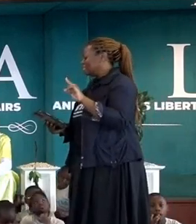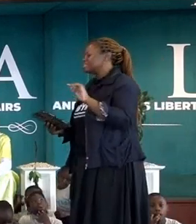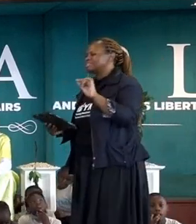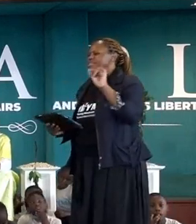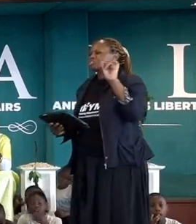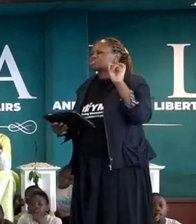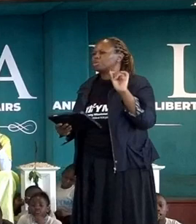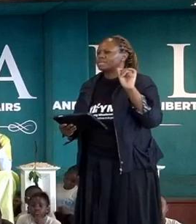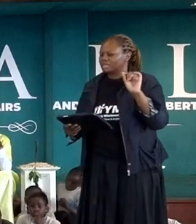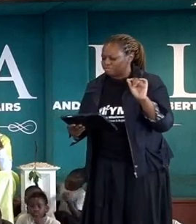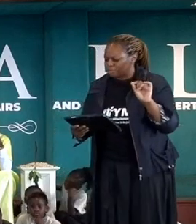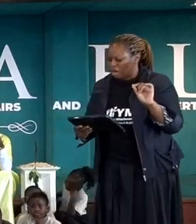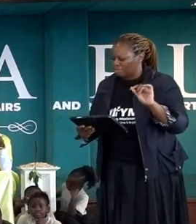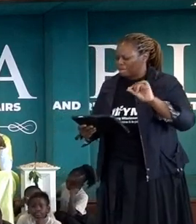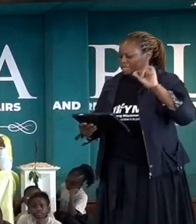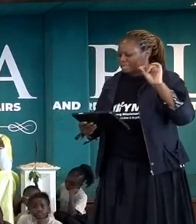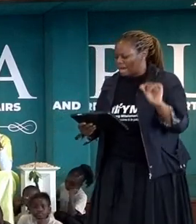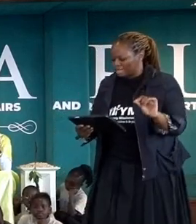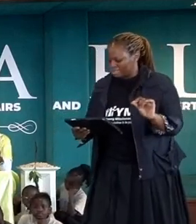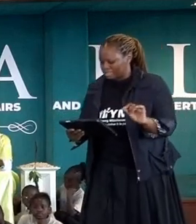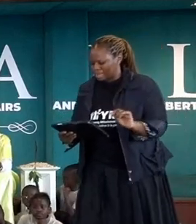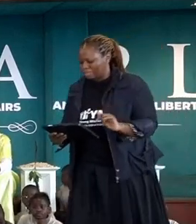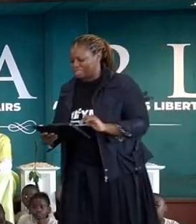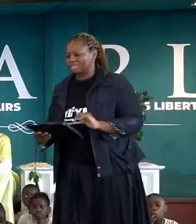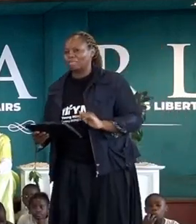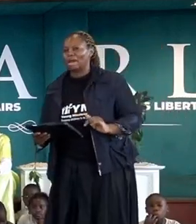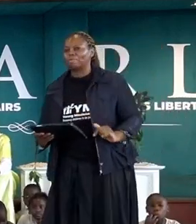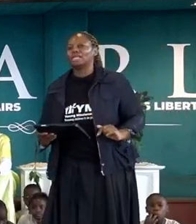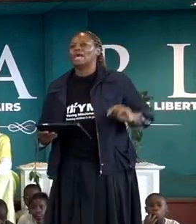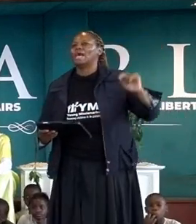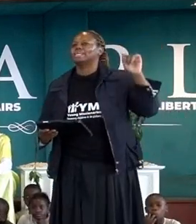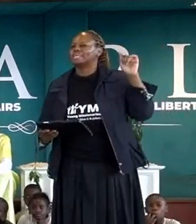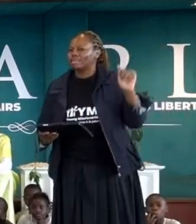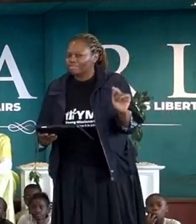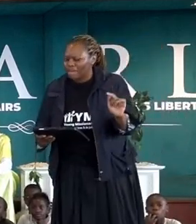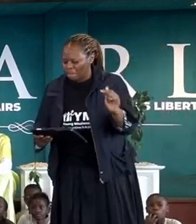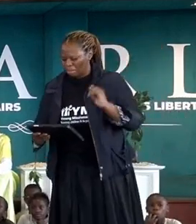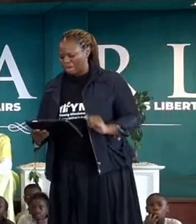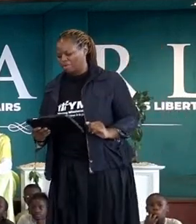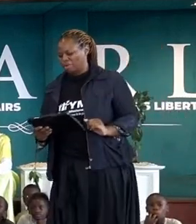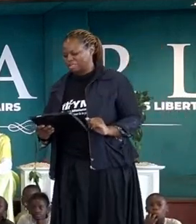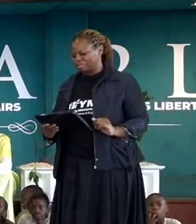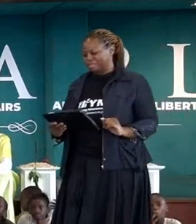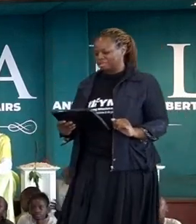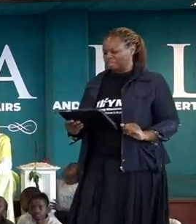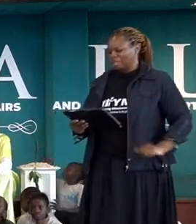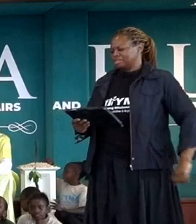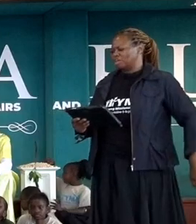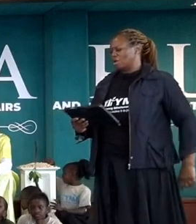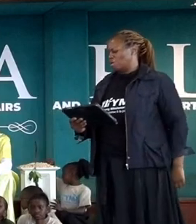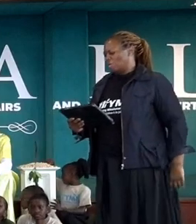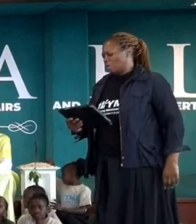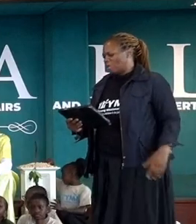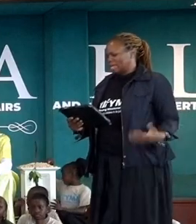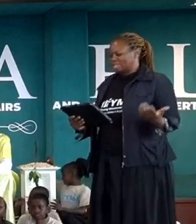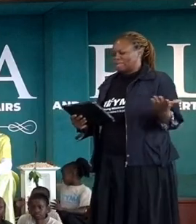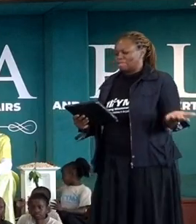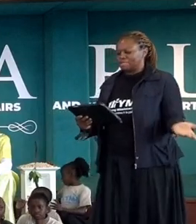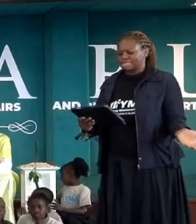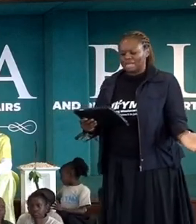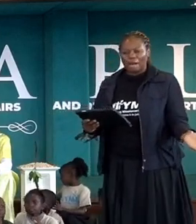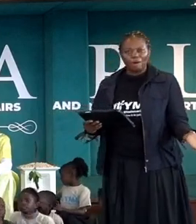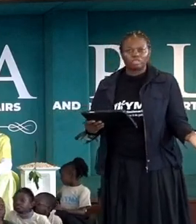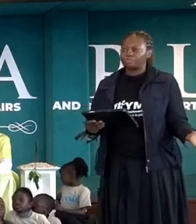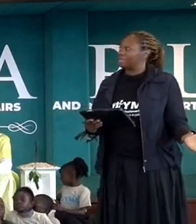as long as it is the true gift of tongues described in the Bible and given by the Holy Spirit. So, what